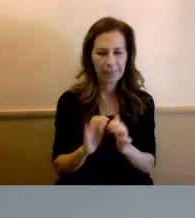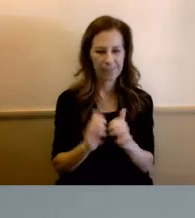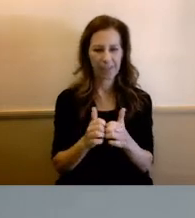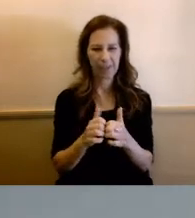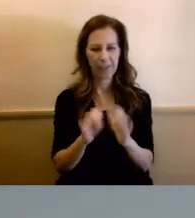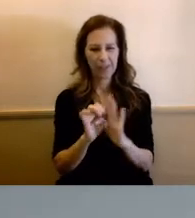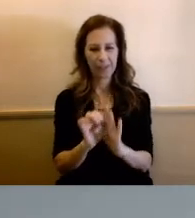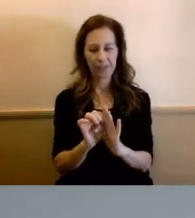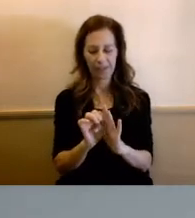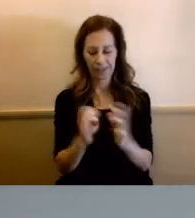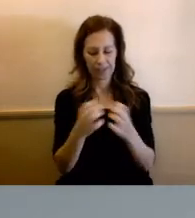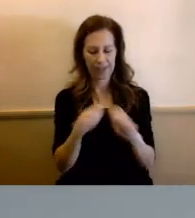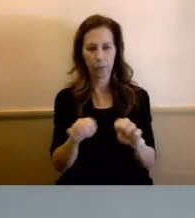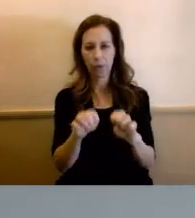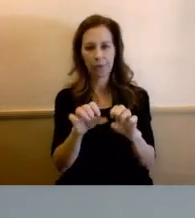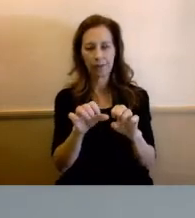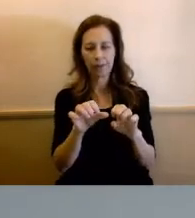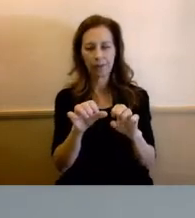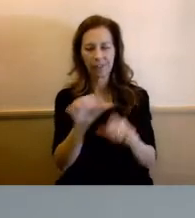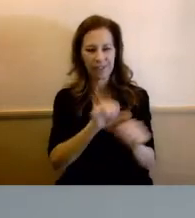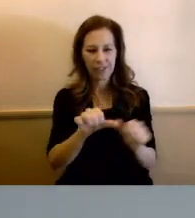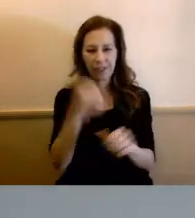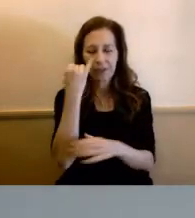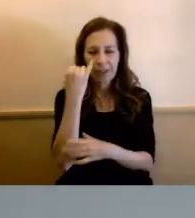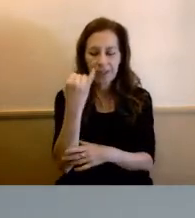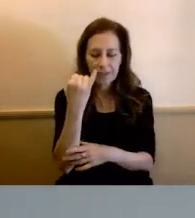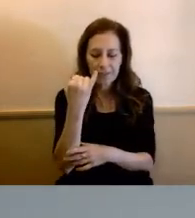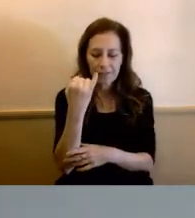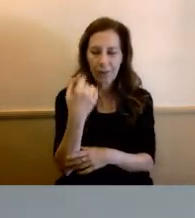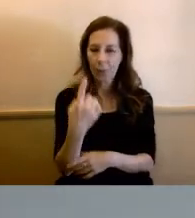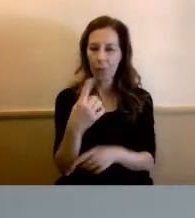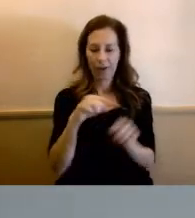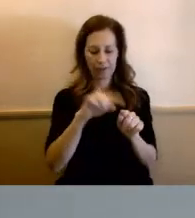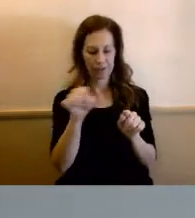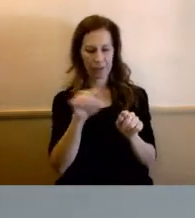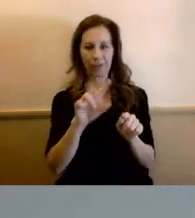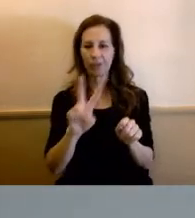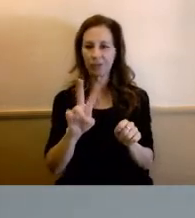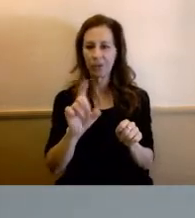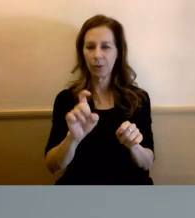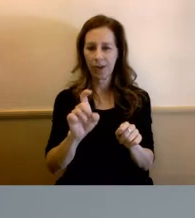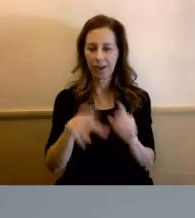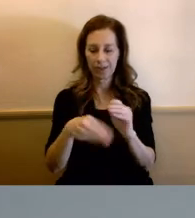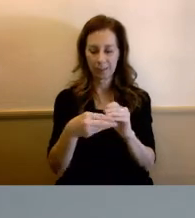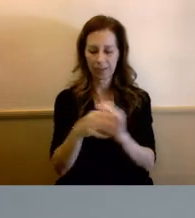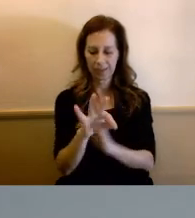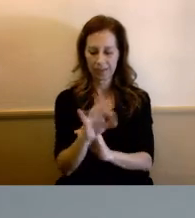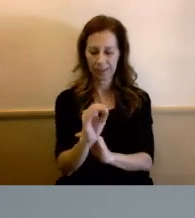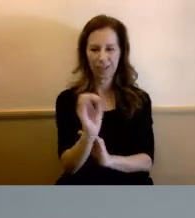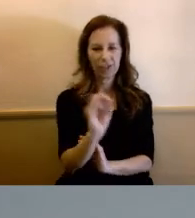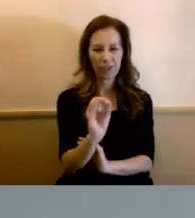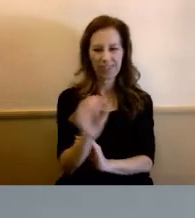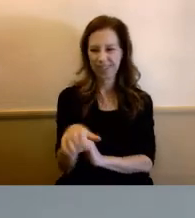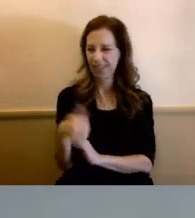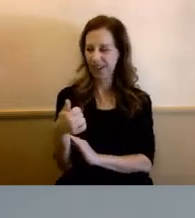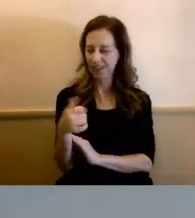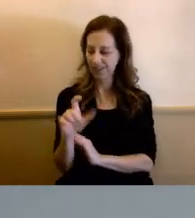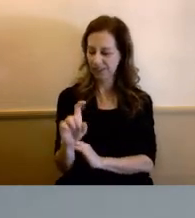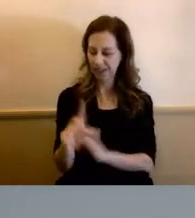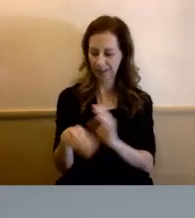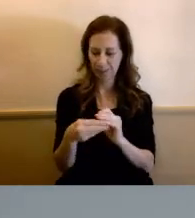if one degree measurement is 2x plus 90 degrees and the other is x plus 95